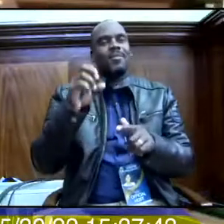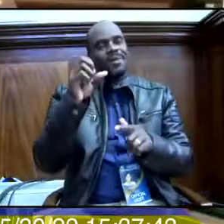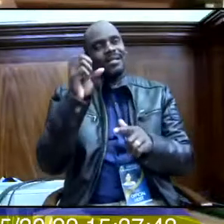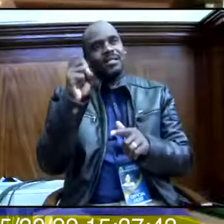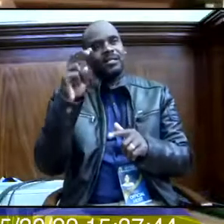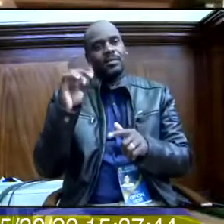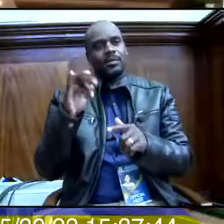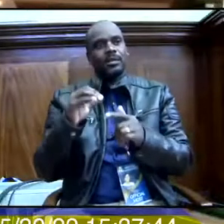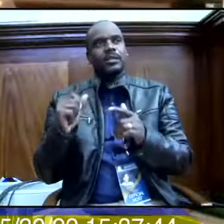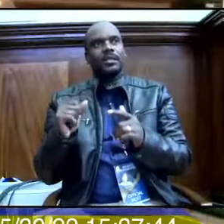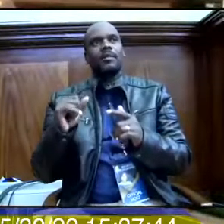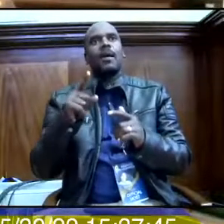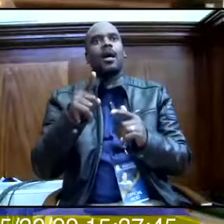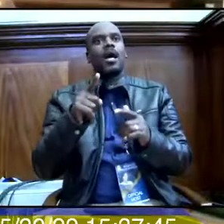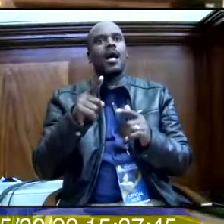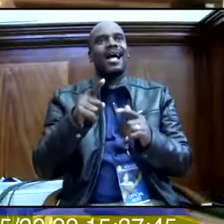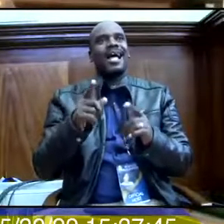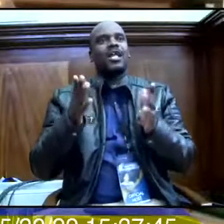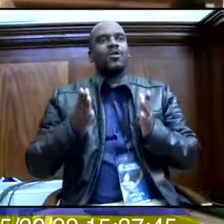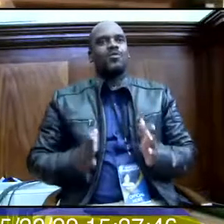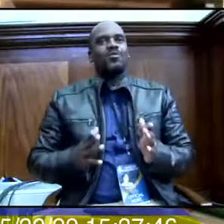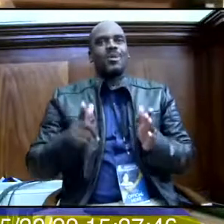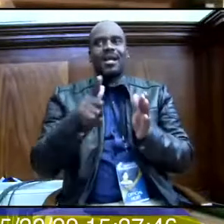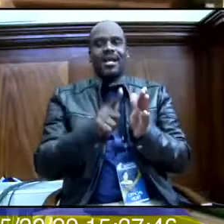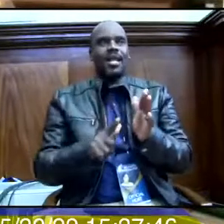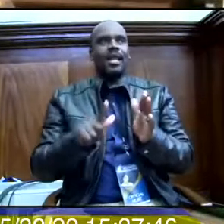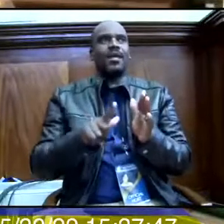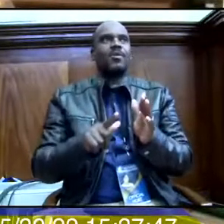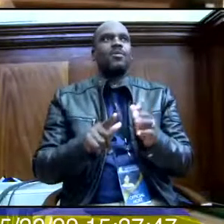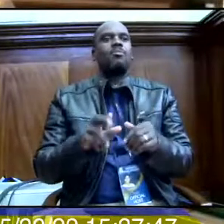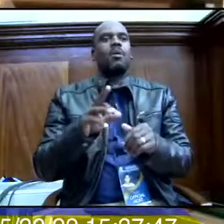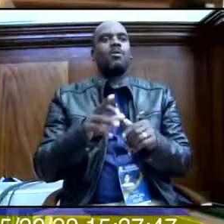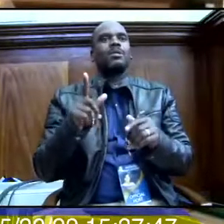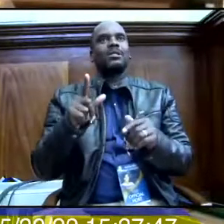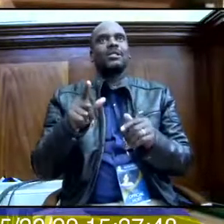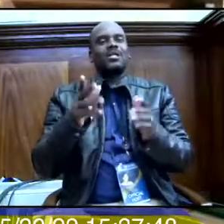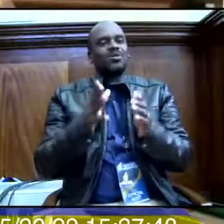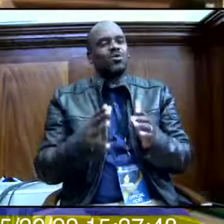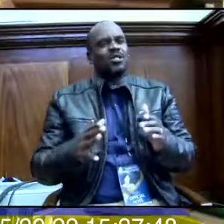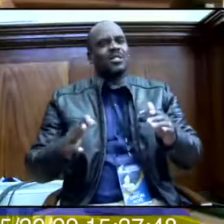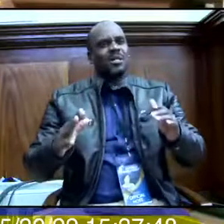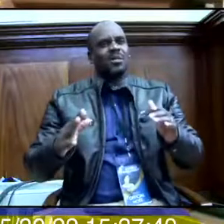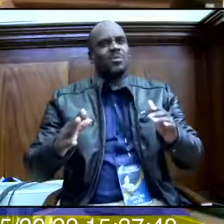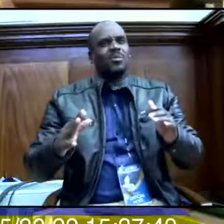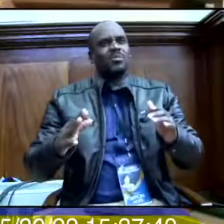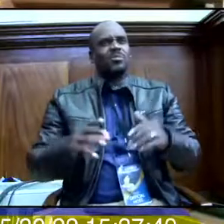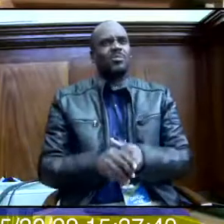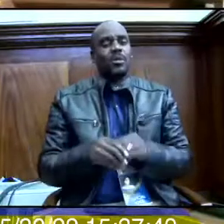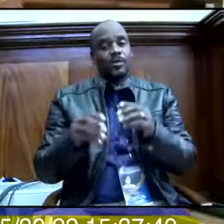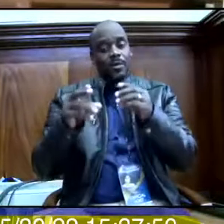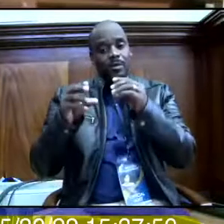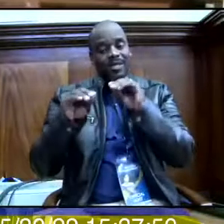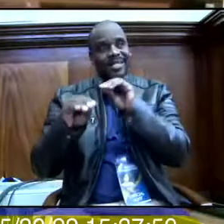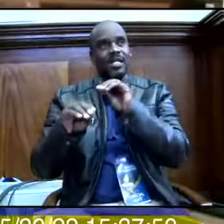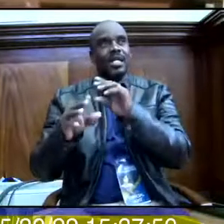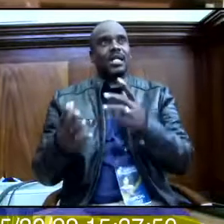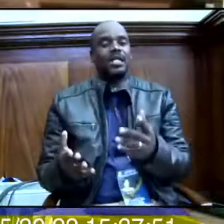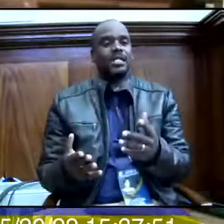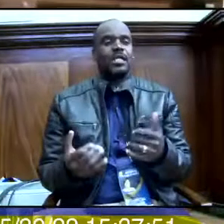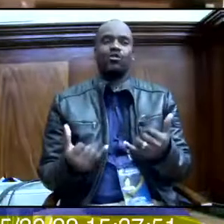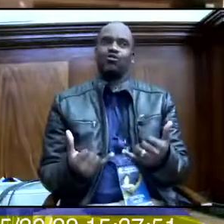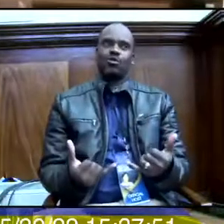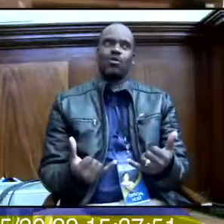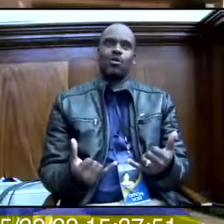by unpaid women's labor reached extreme level of super exploitation to a larger